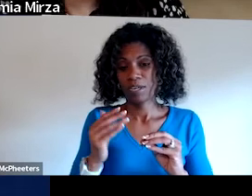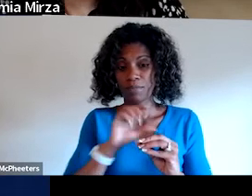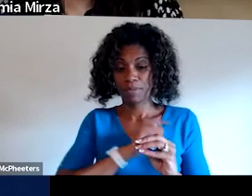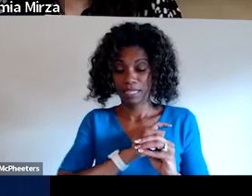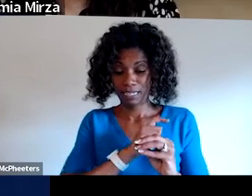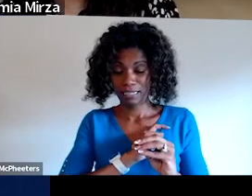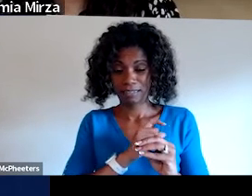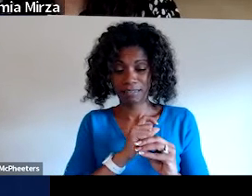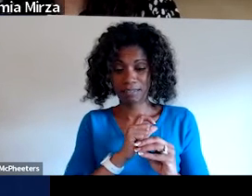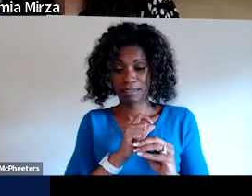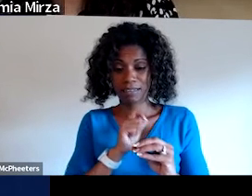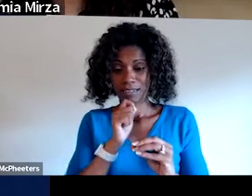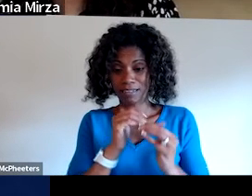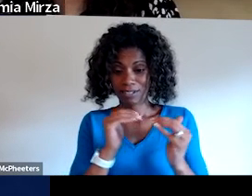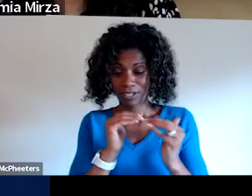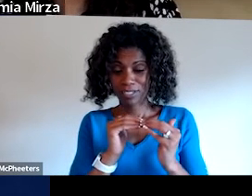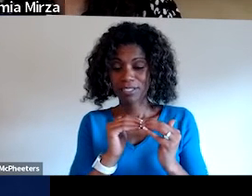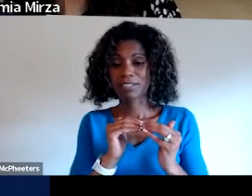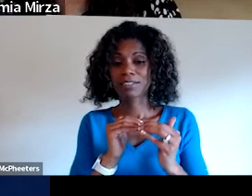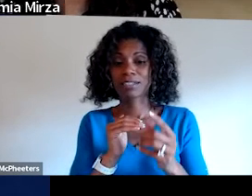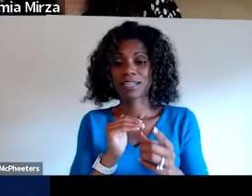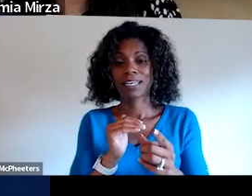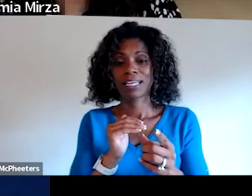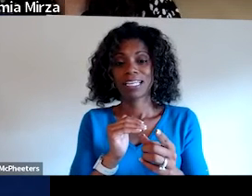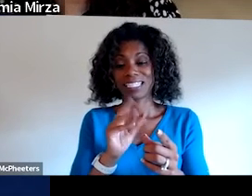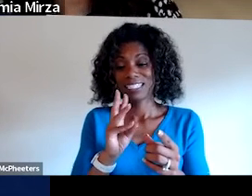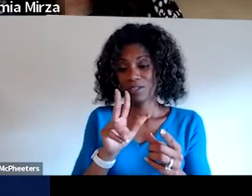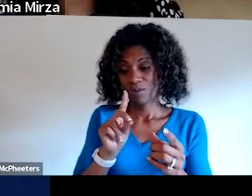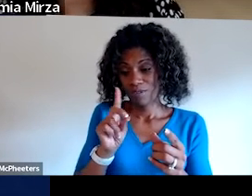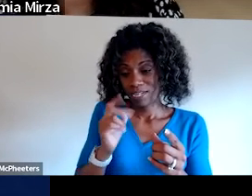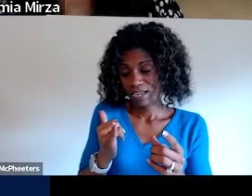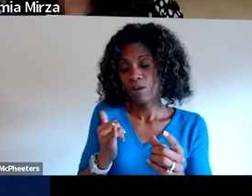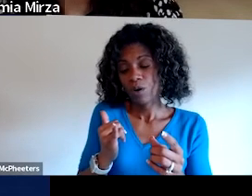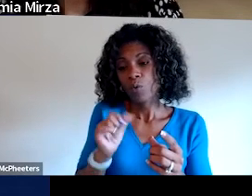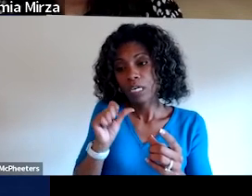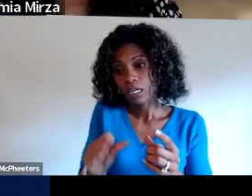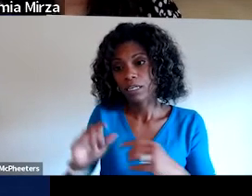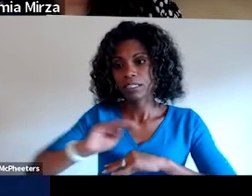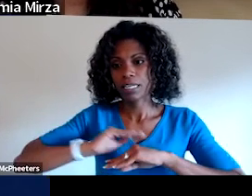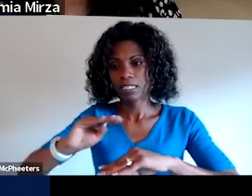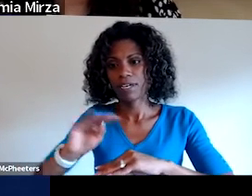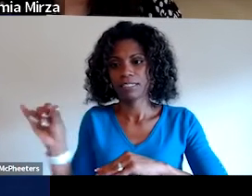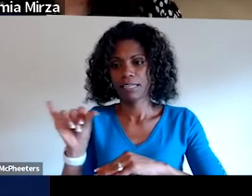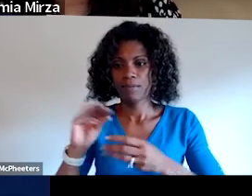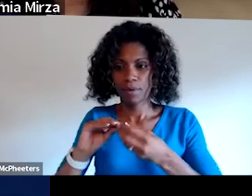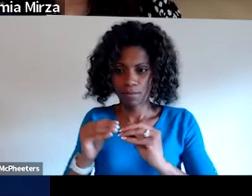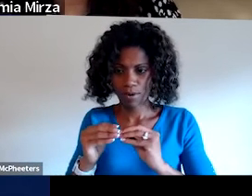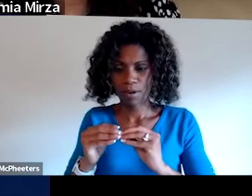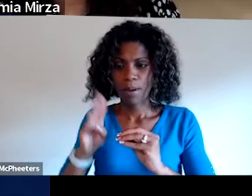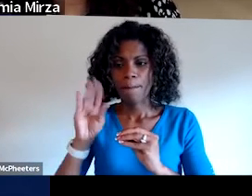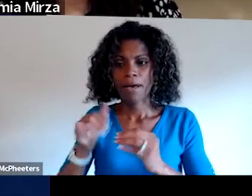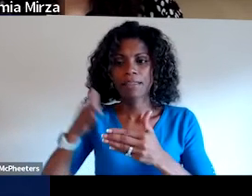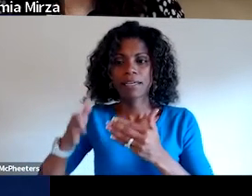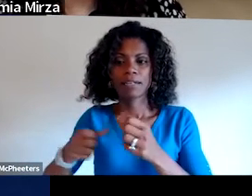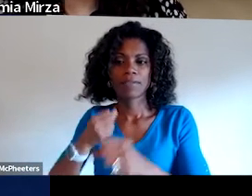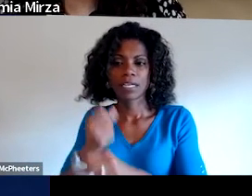this, and as far as how communities are impacted by this, we haven't quite seen that big impact